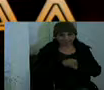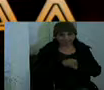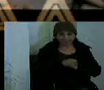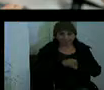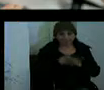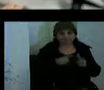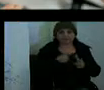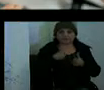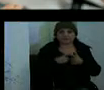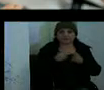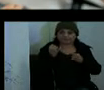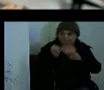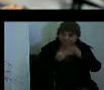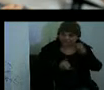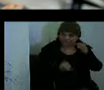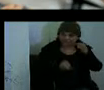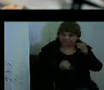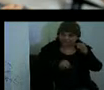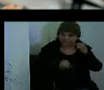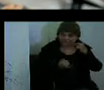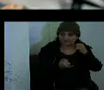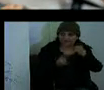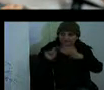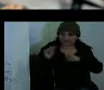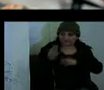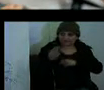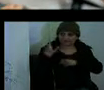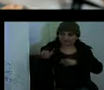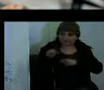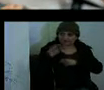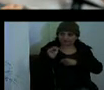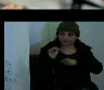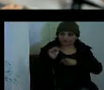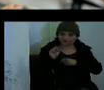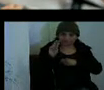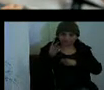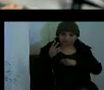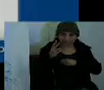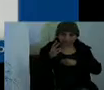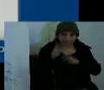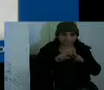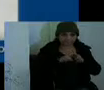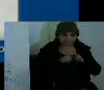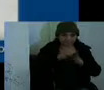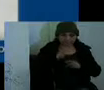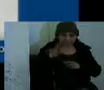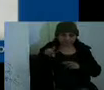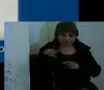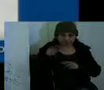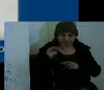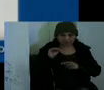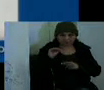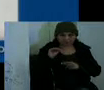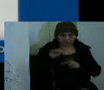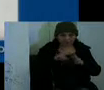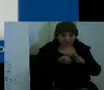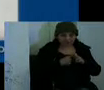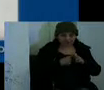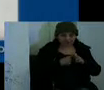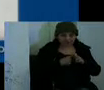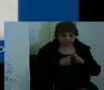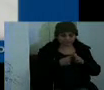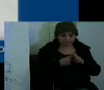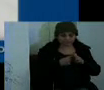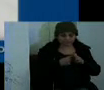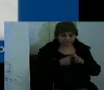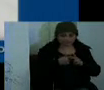And then finally, this Thursday, January 2nd, beginning at 7 p.m. in the upper room, Alive